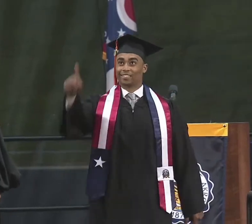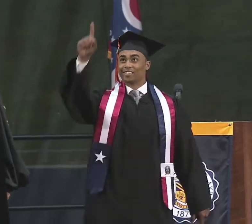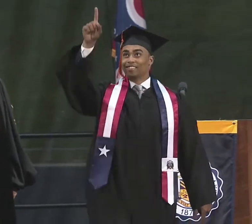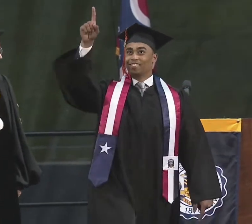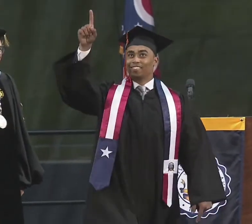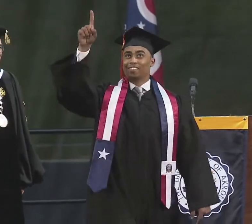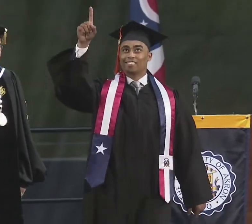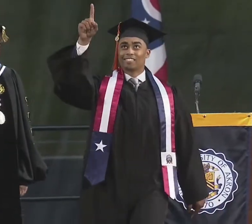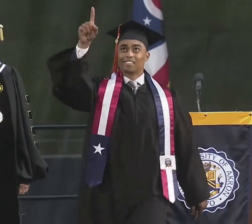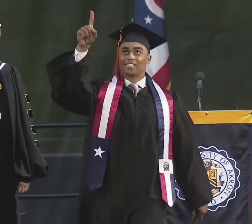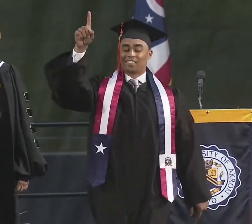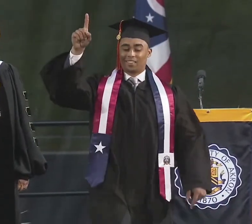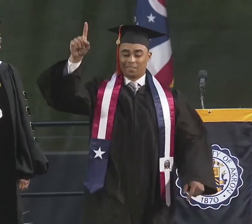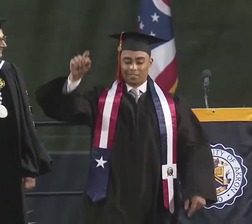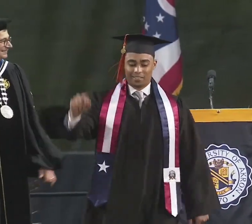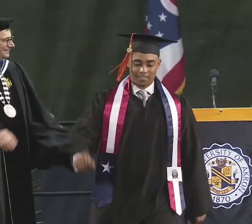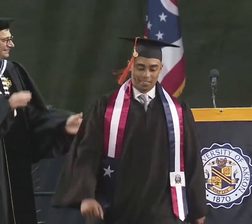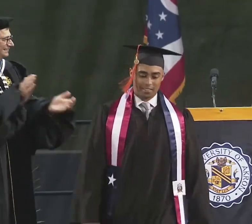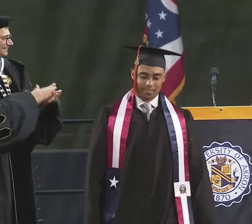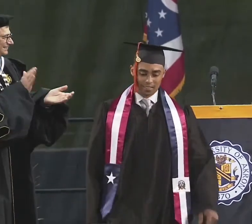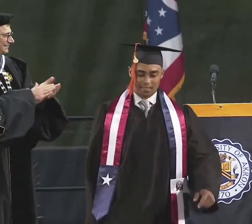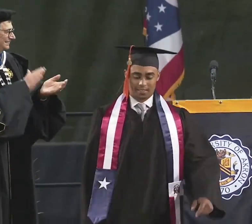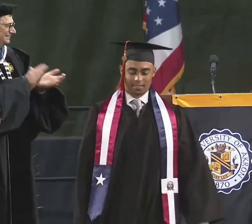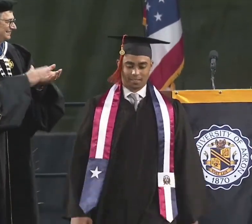Elizabeth R. Roller.